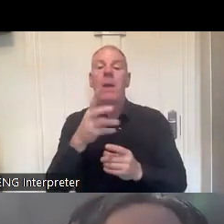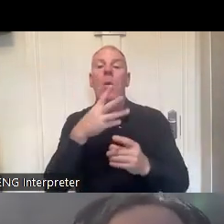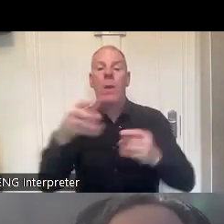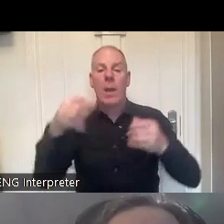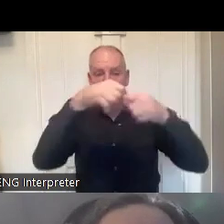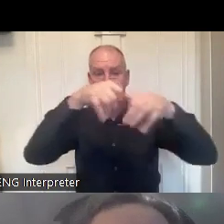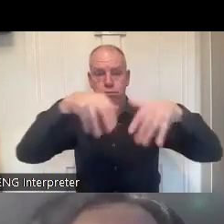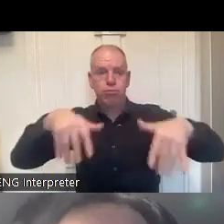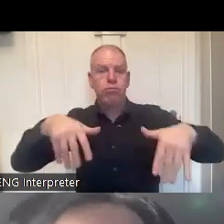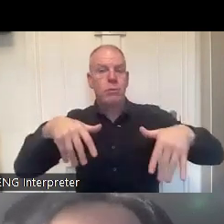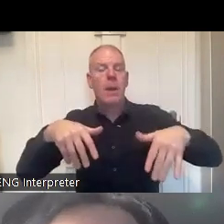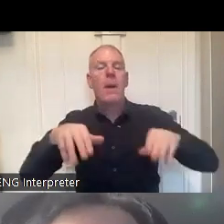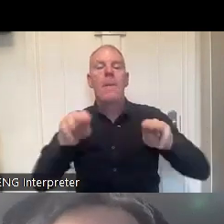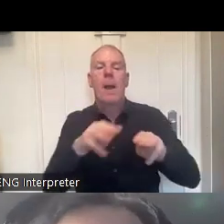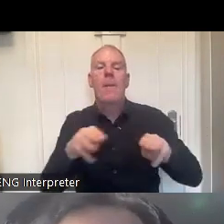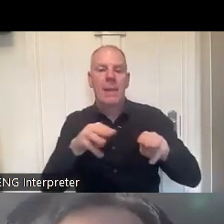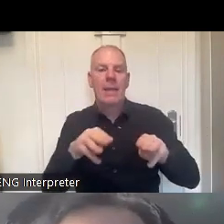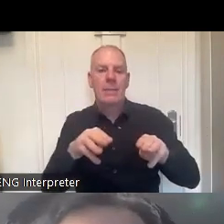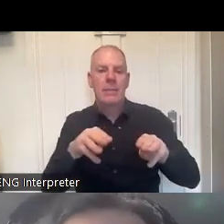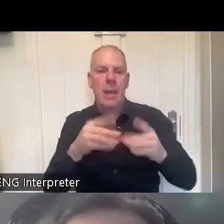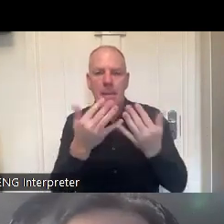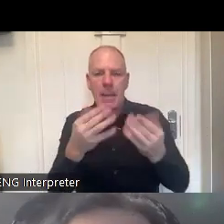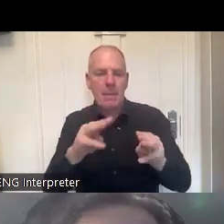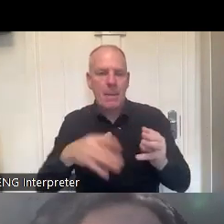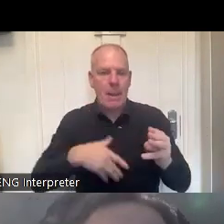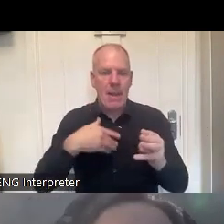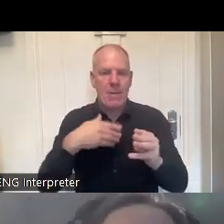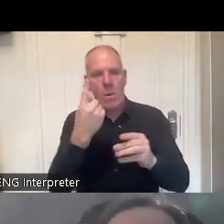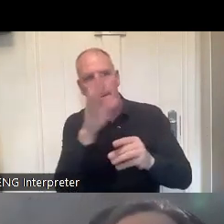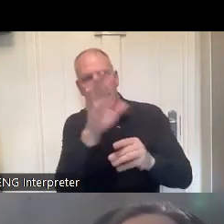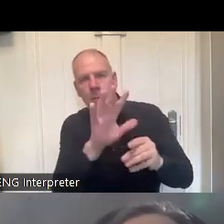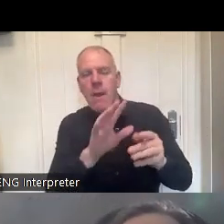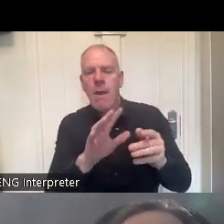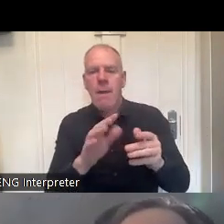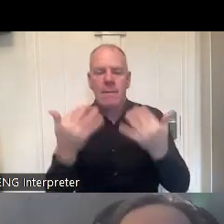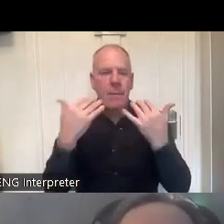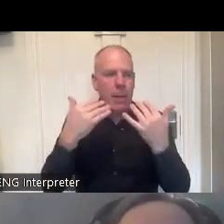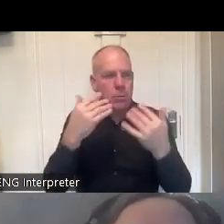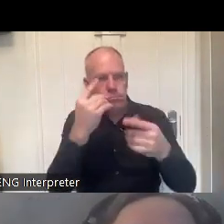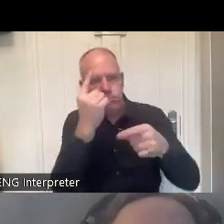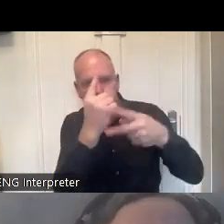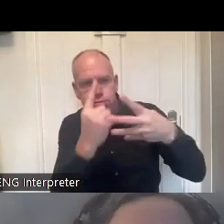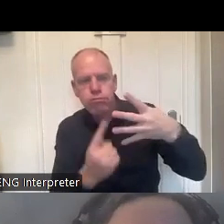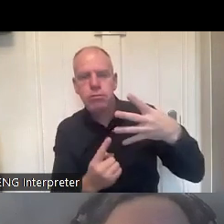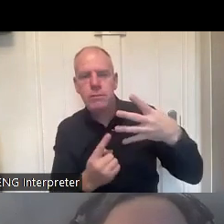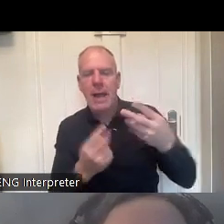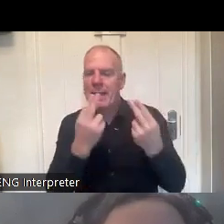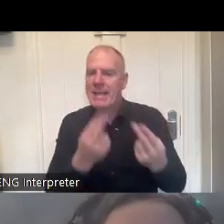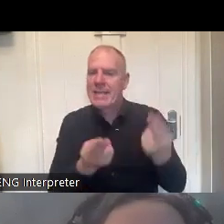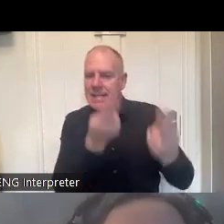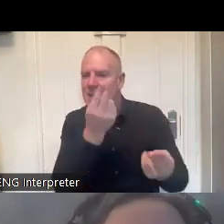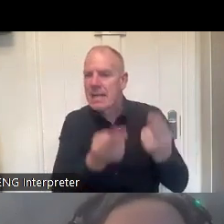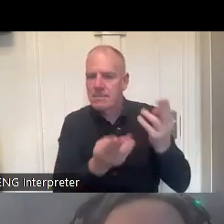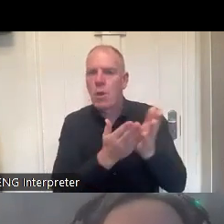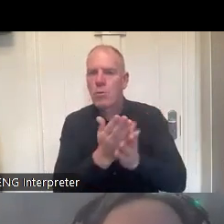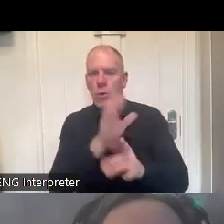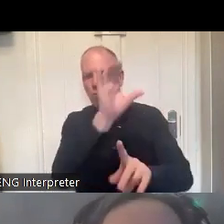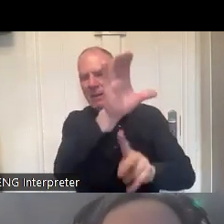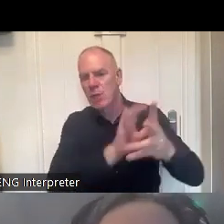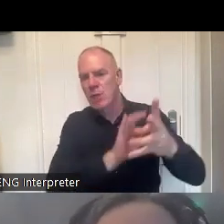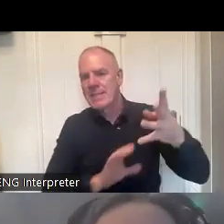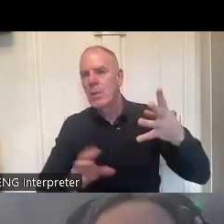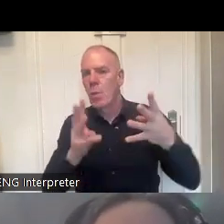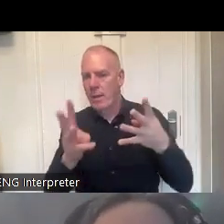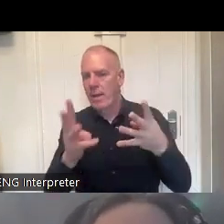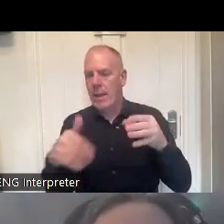account of population information and needs assessments at regional level.